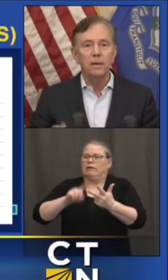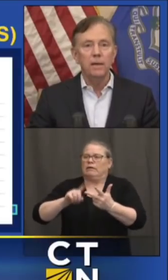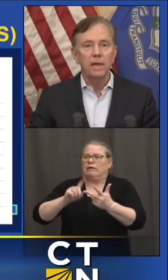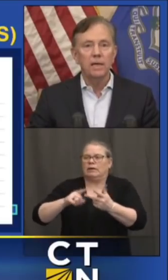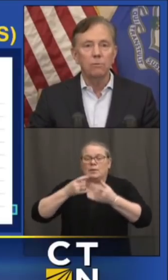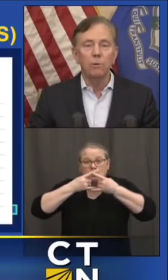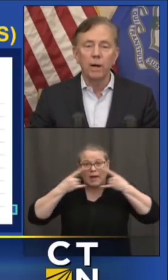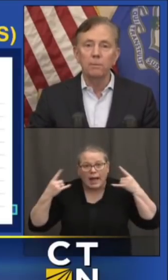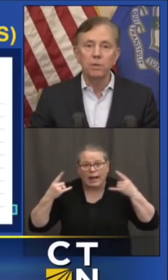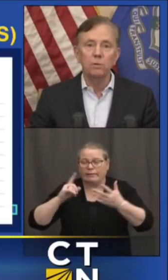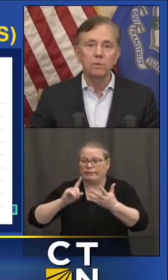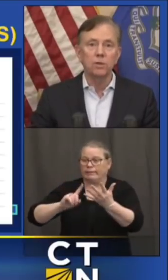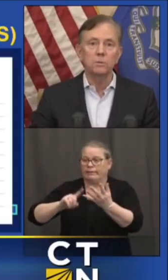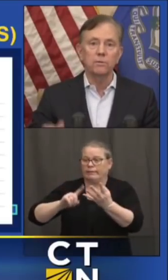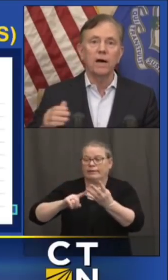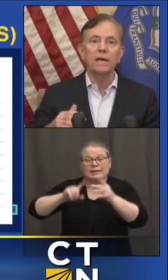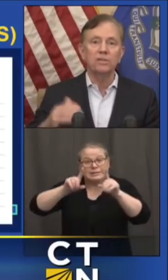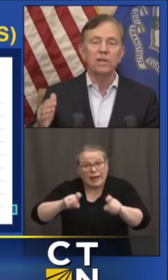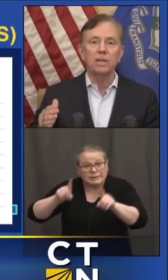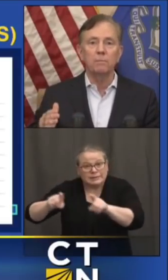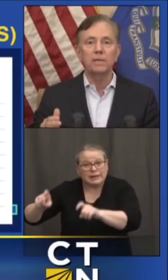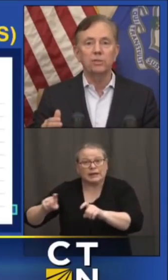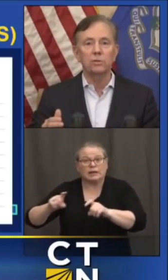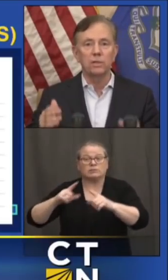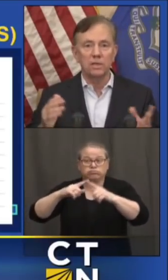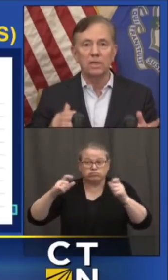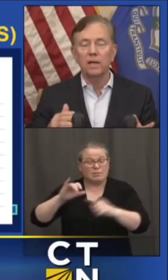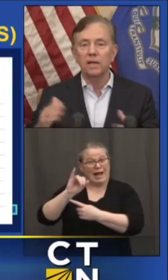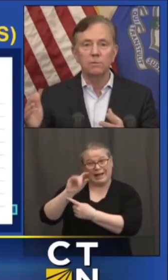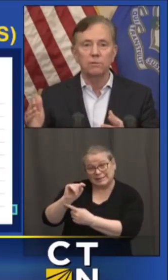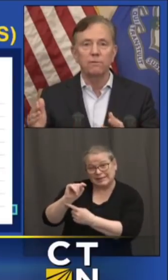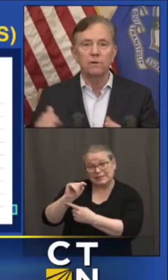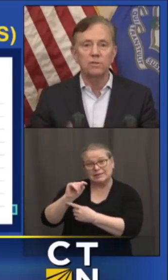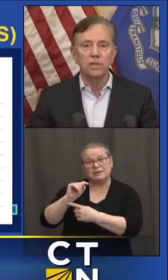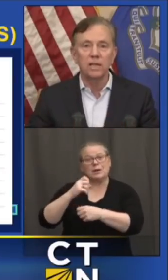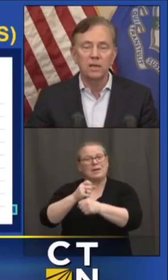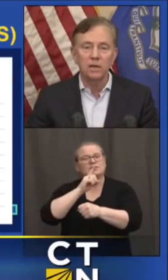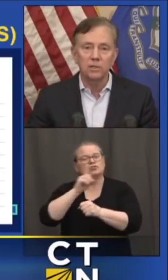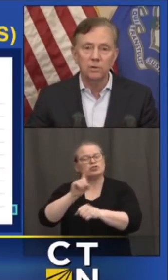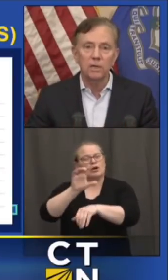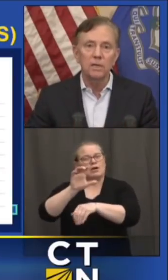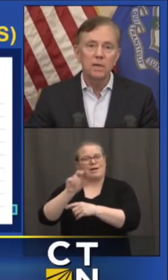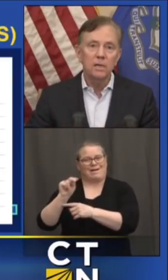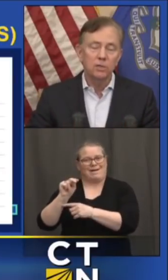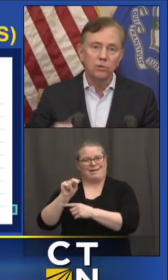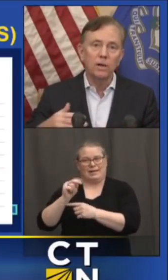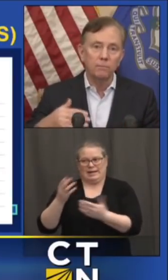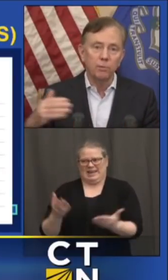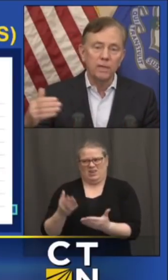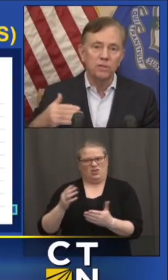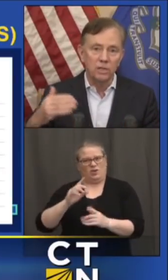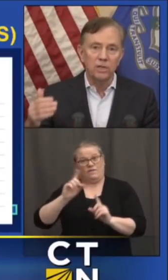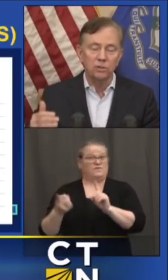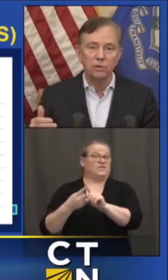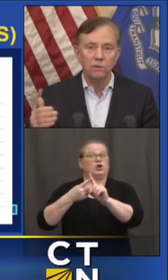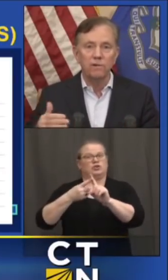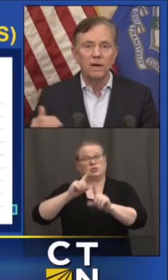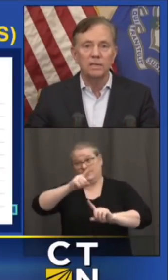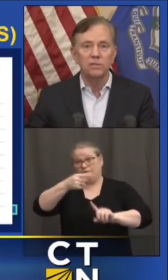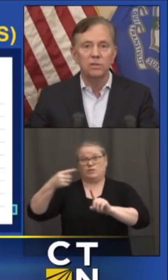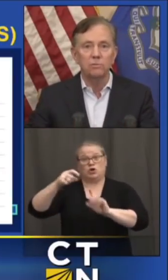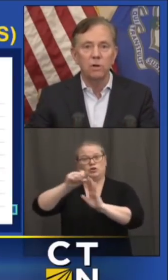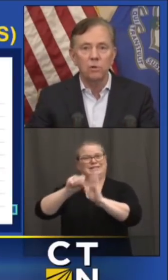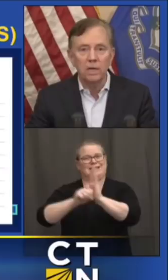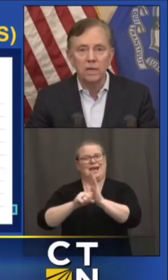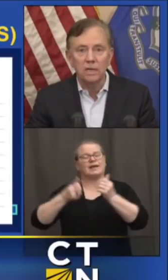testing, and what we were able to do in terms of IT, make sure that Connecticut was the first state in the country to try and bridge the digital